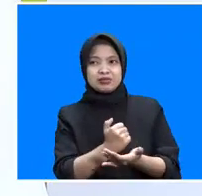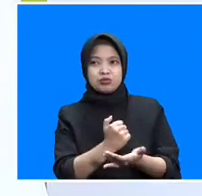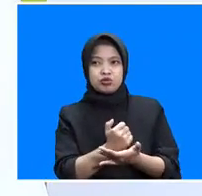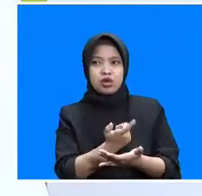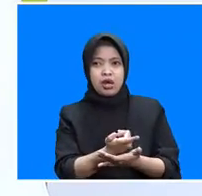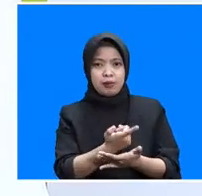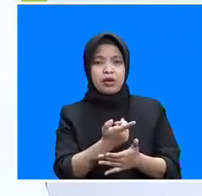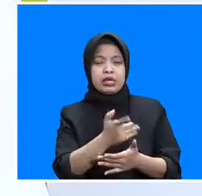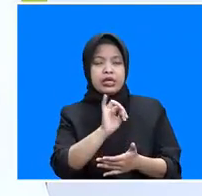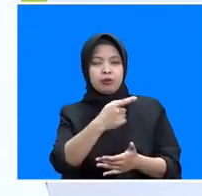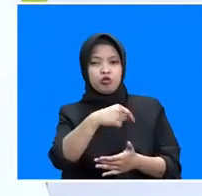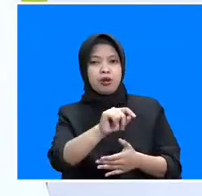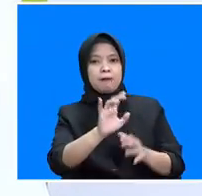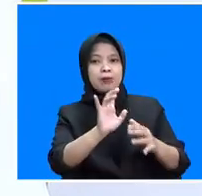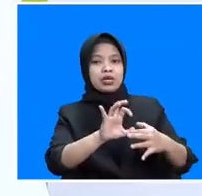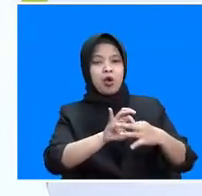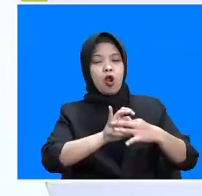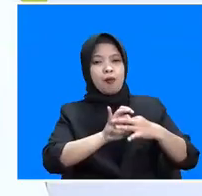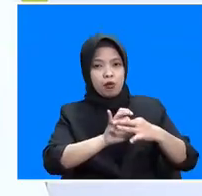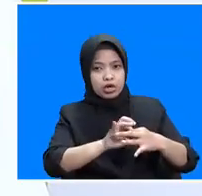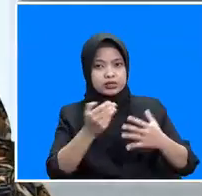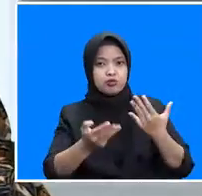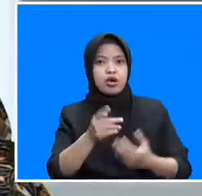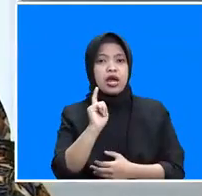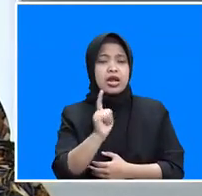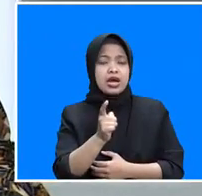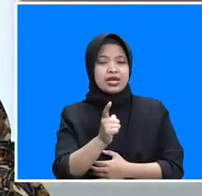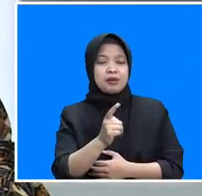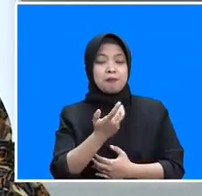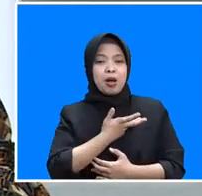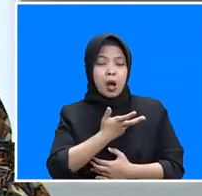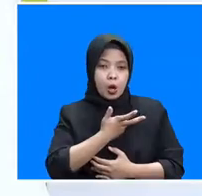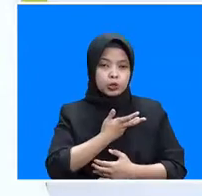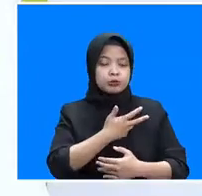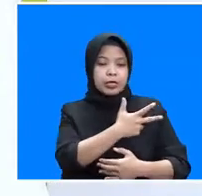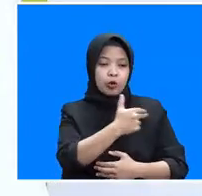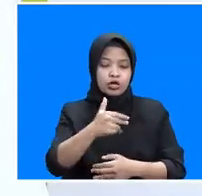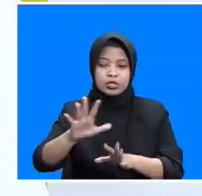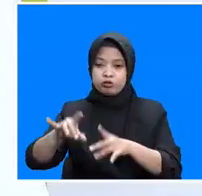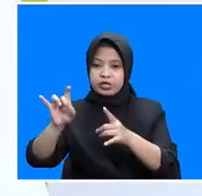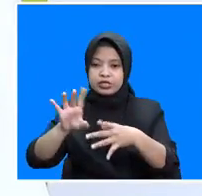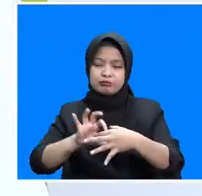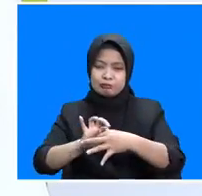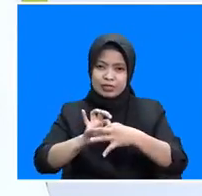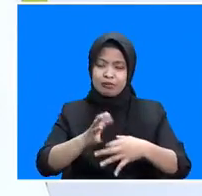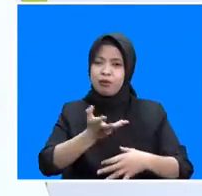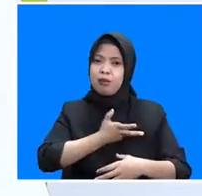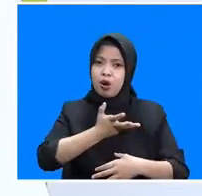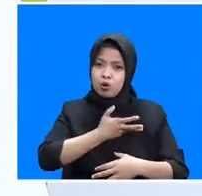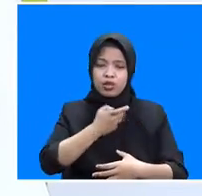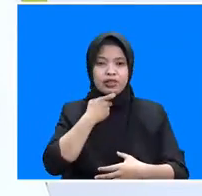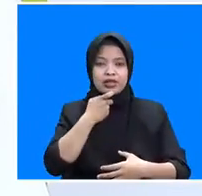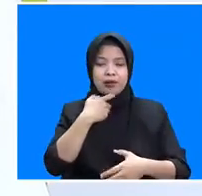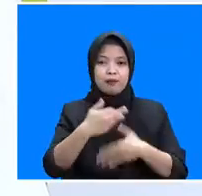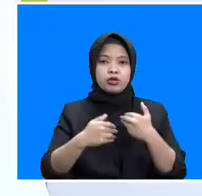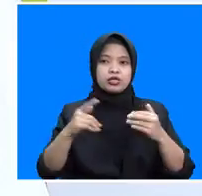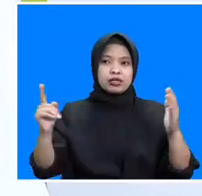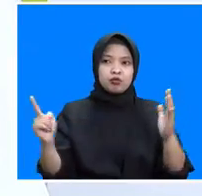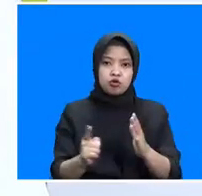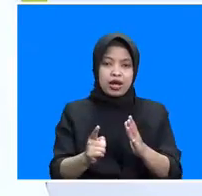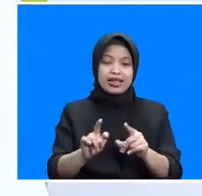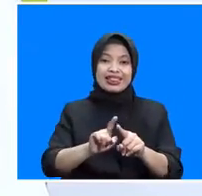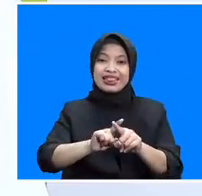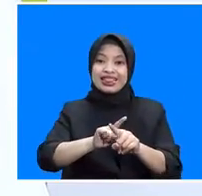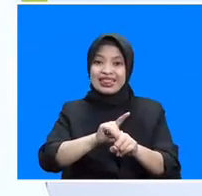to collaborate with Indonesia and on education-related matters. Mm-hmm. And I think we are doing a few things from a current perspective, mm-hmm.